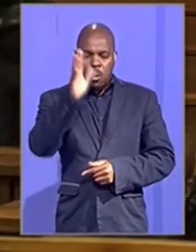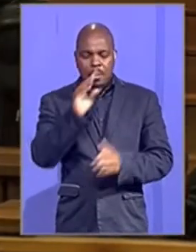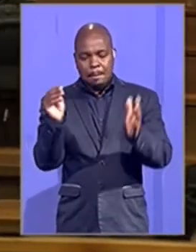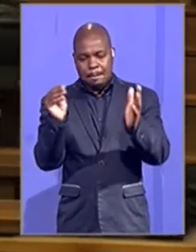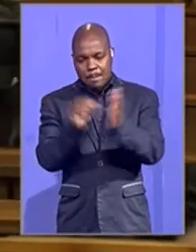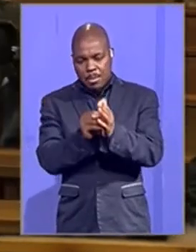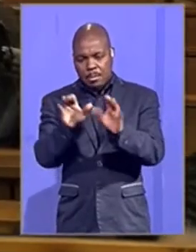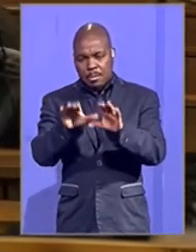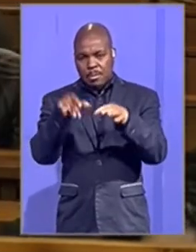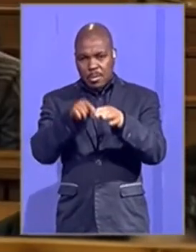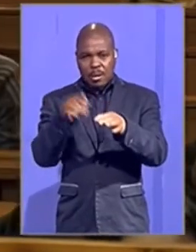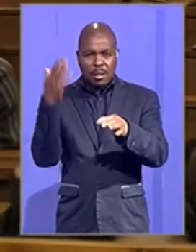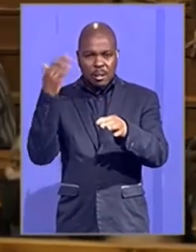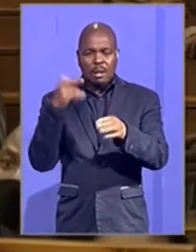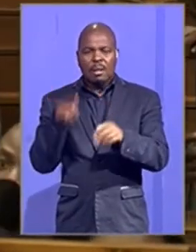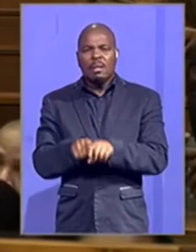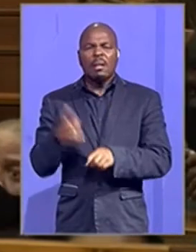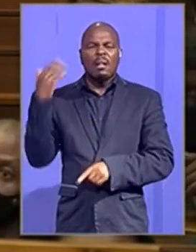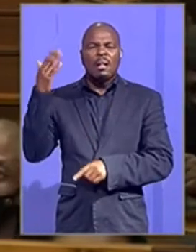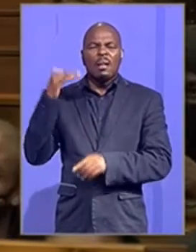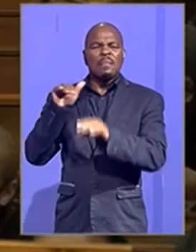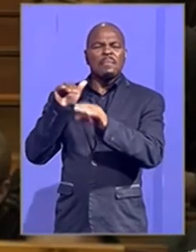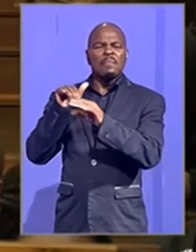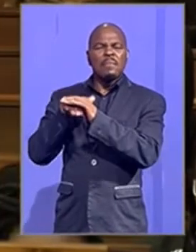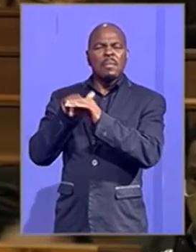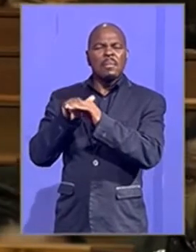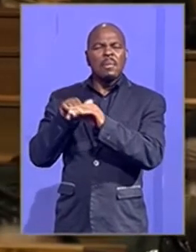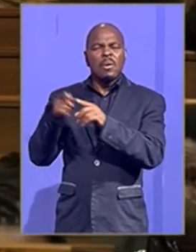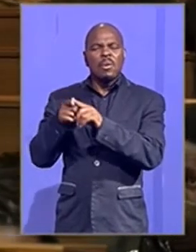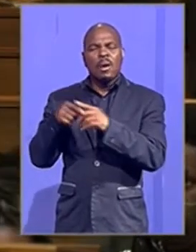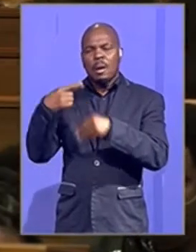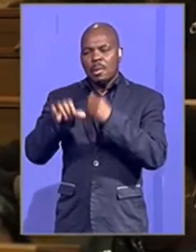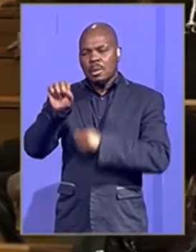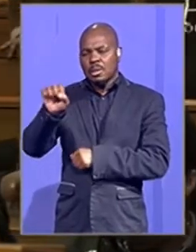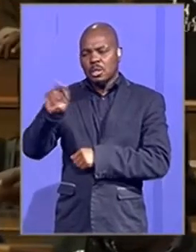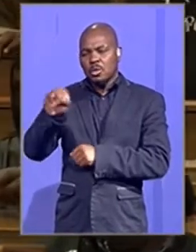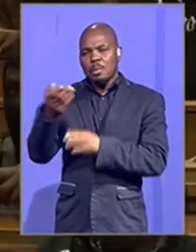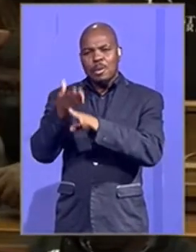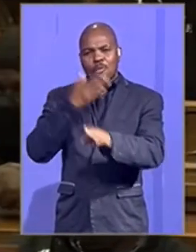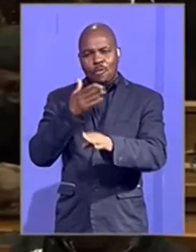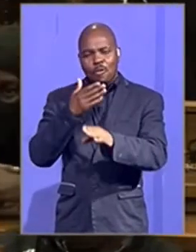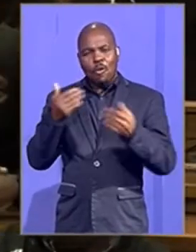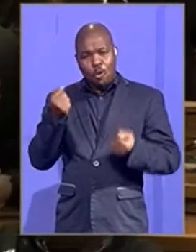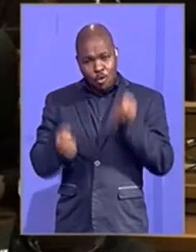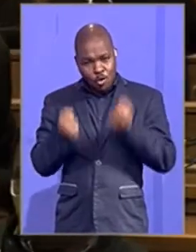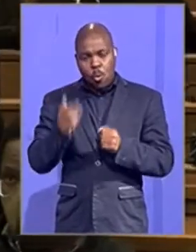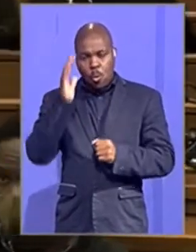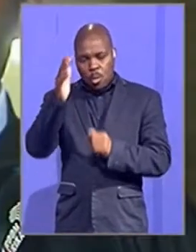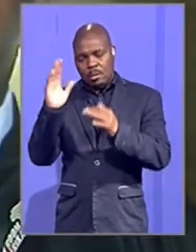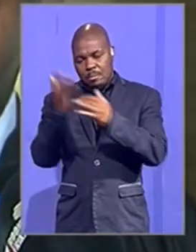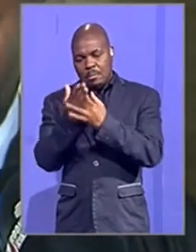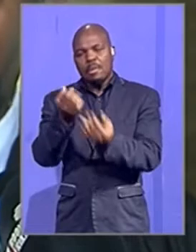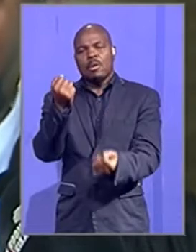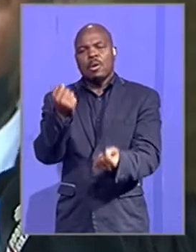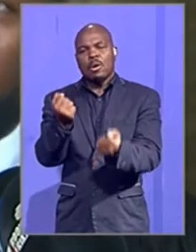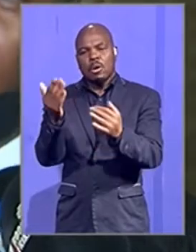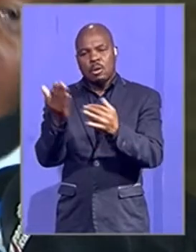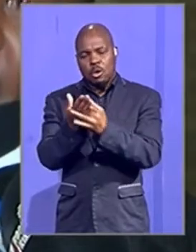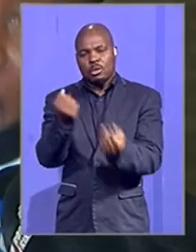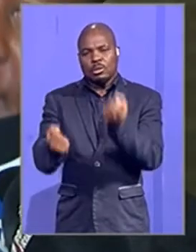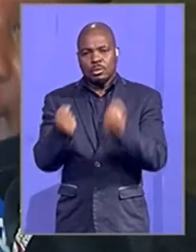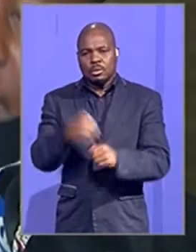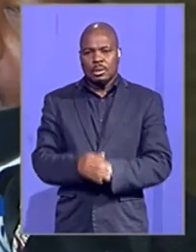se se tlhagisitseng le go tshameka kgang ka ga polao ya Senzo pele tsheko e simolola. I'm going to lay a criminal